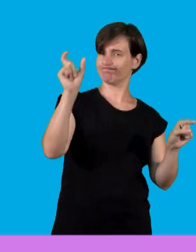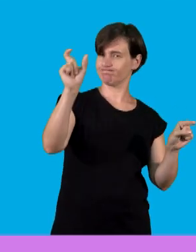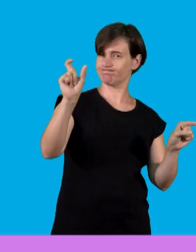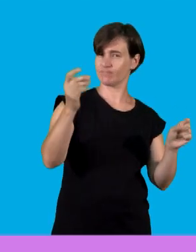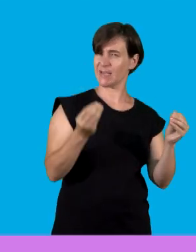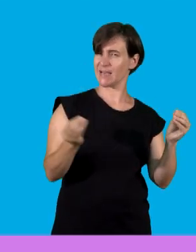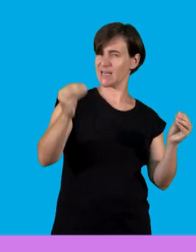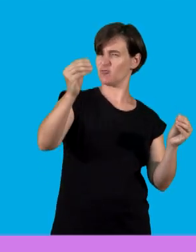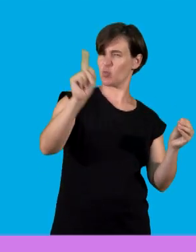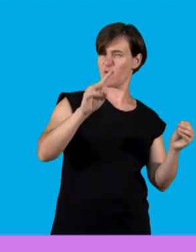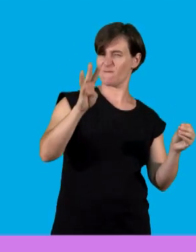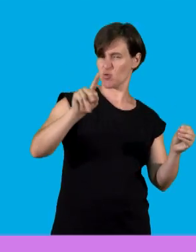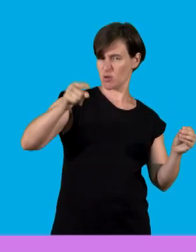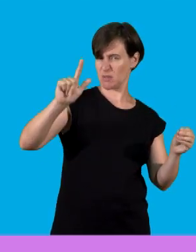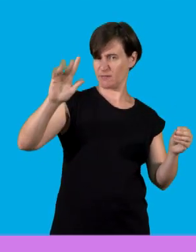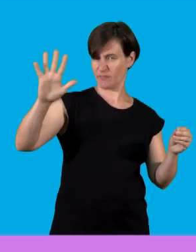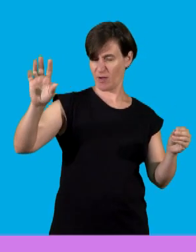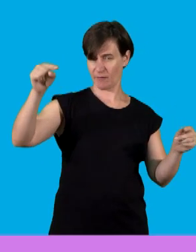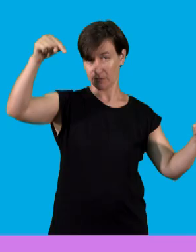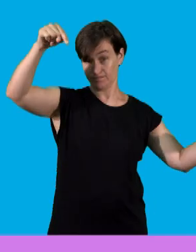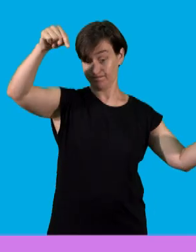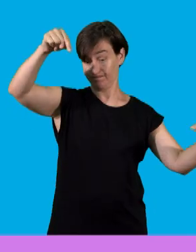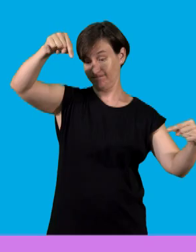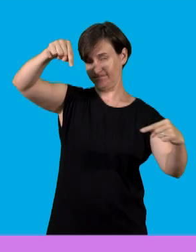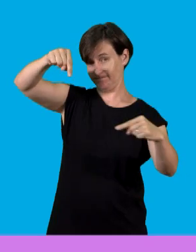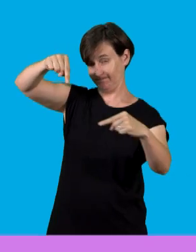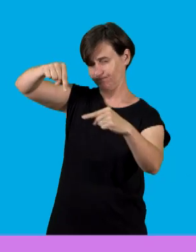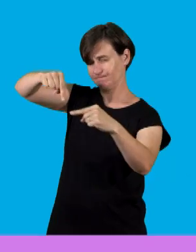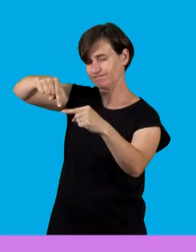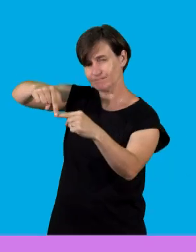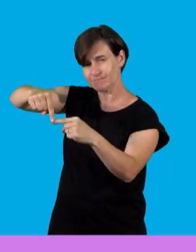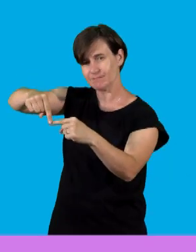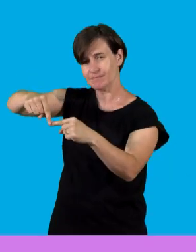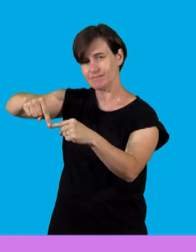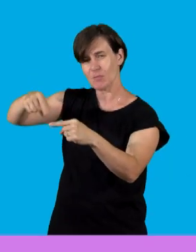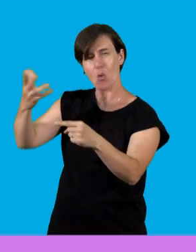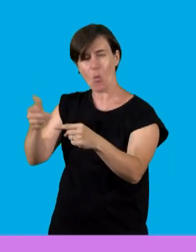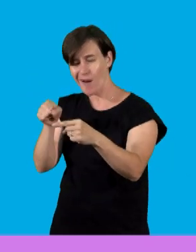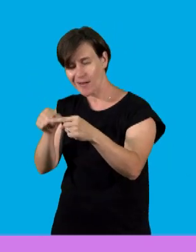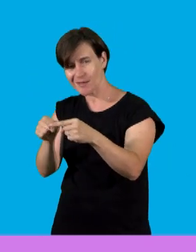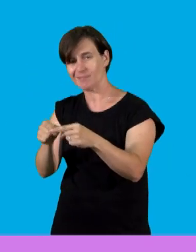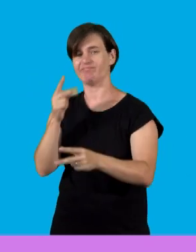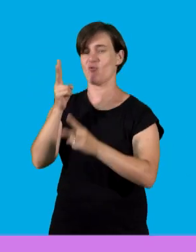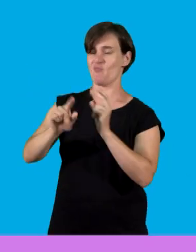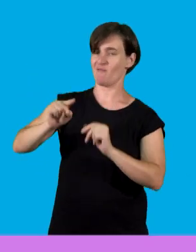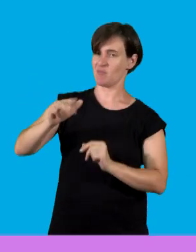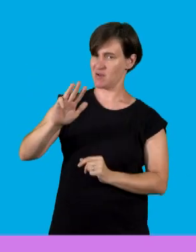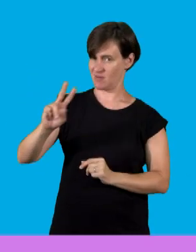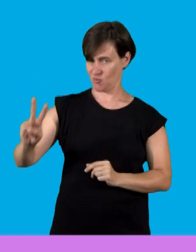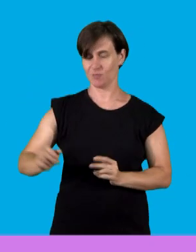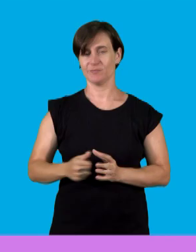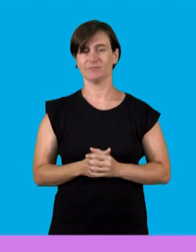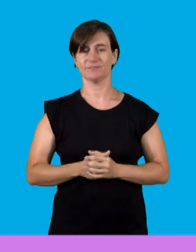the interest rate of 14.75%, and I see where will the two meet, where do they intersect, and we see it's right